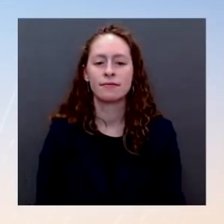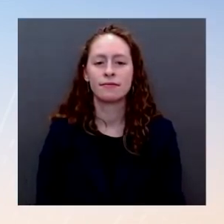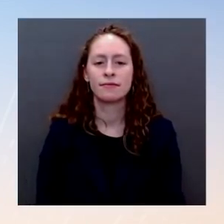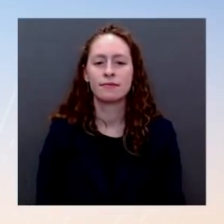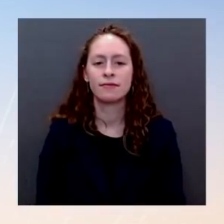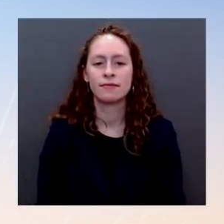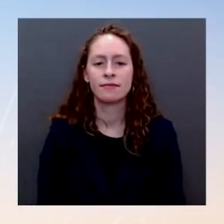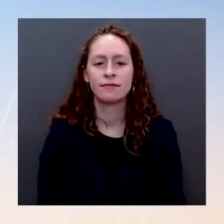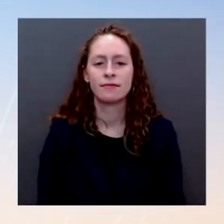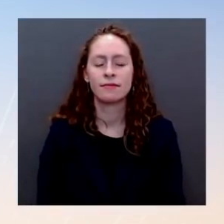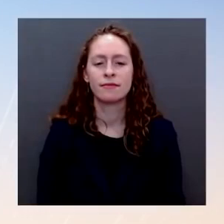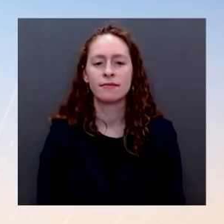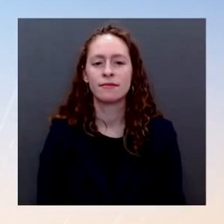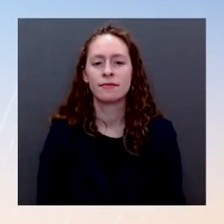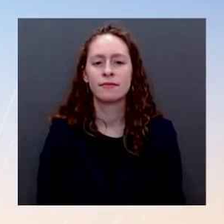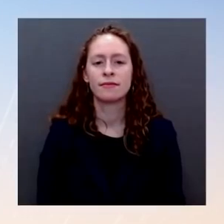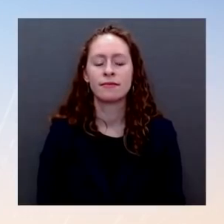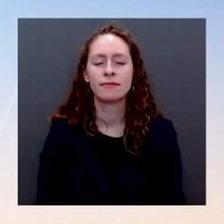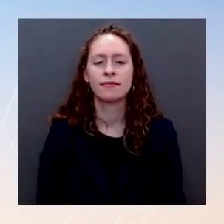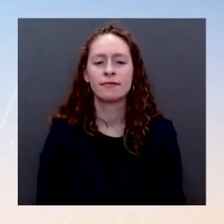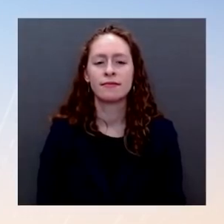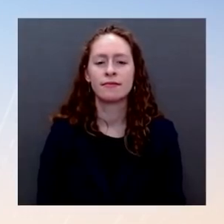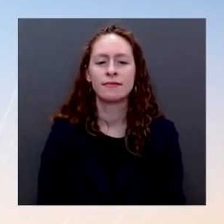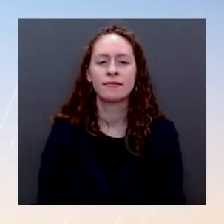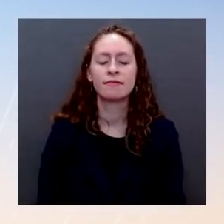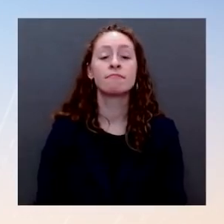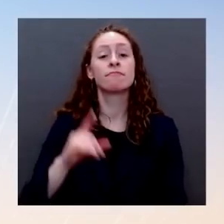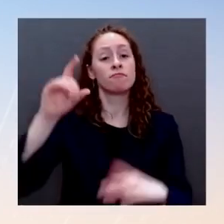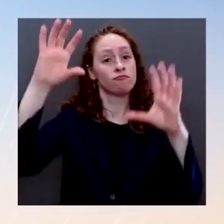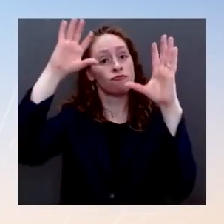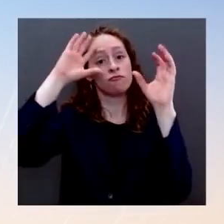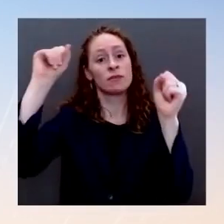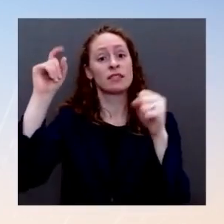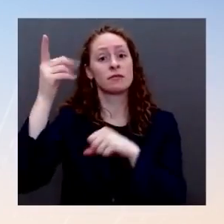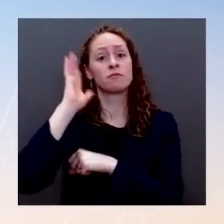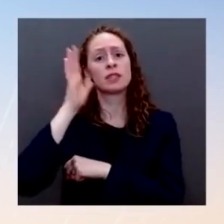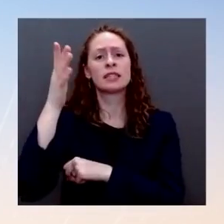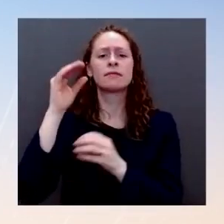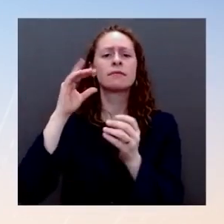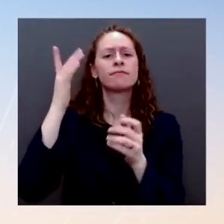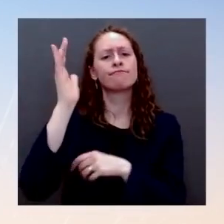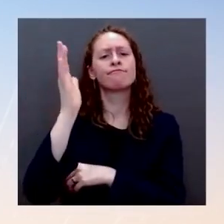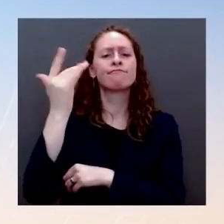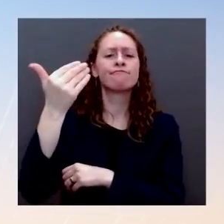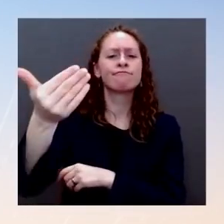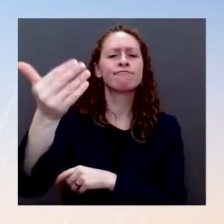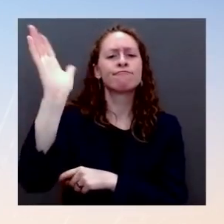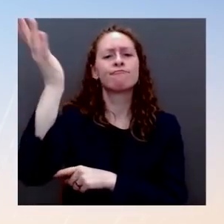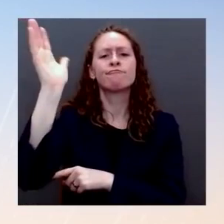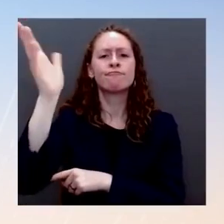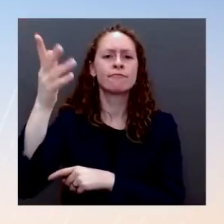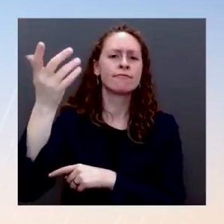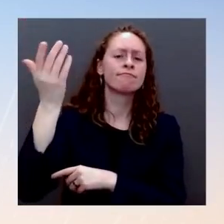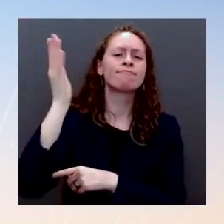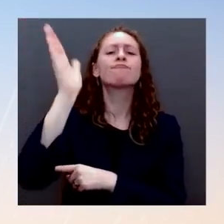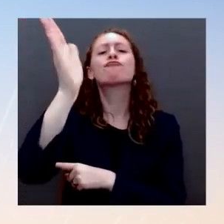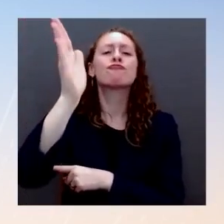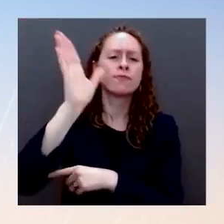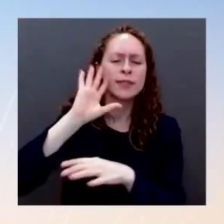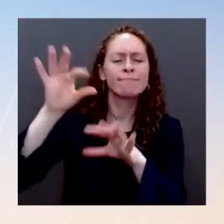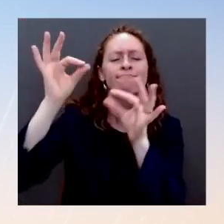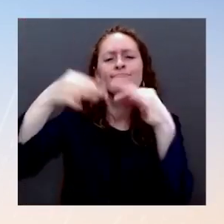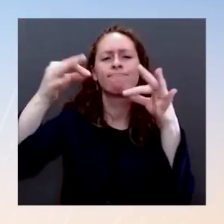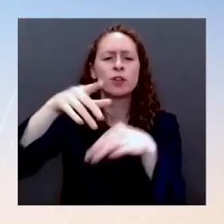speak to his decision and whom he will select. My colleague Katya Dimitrieva and Jennifer Jacobs, they're Sure. reporting that economist